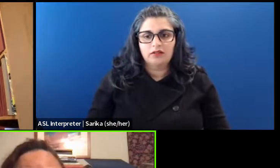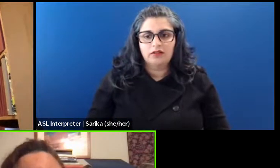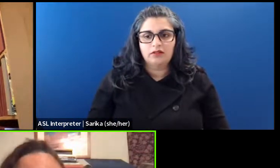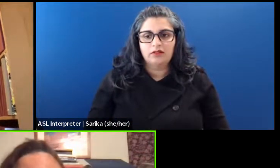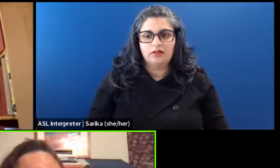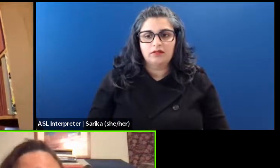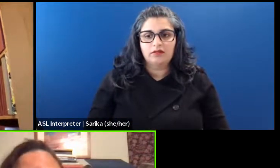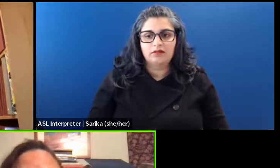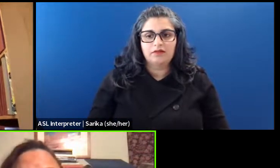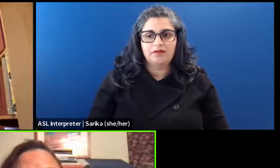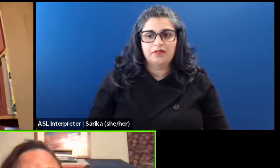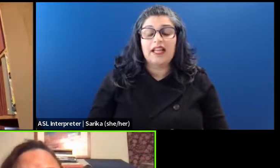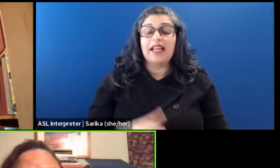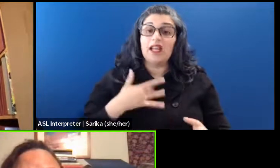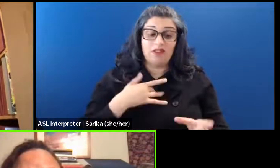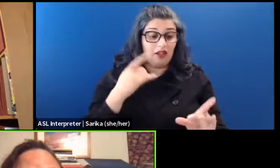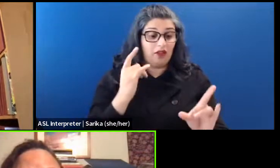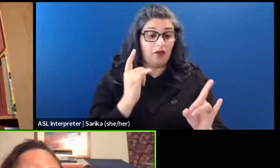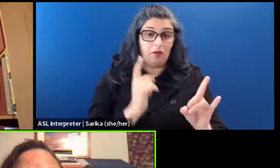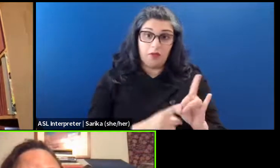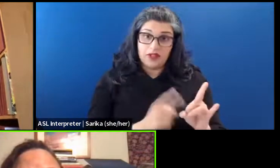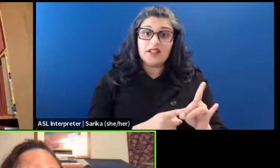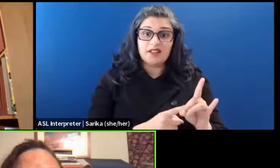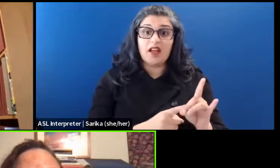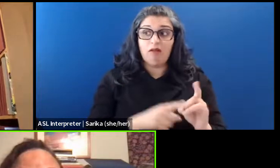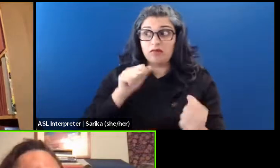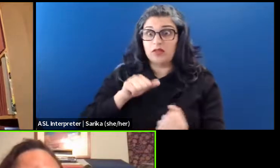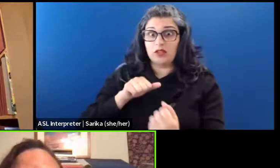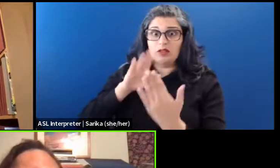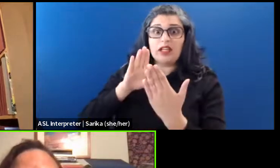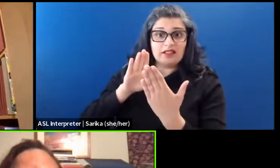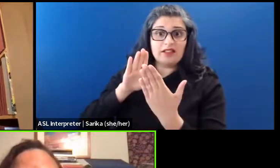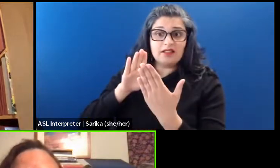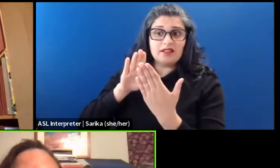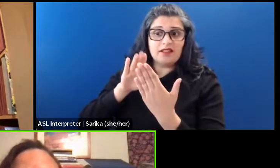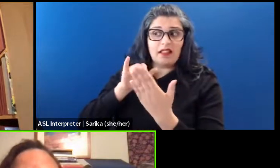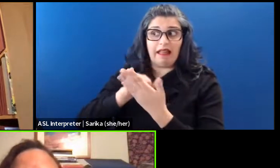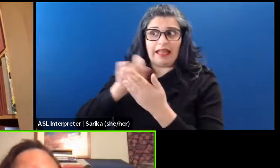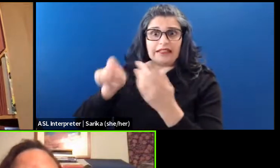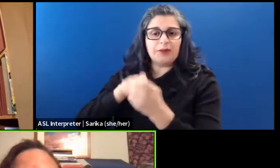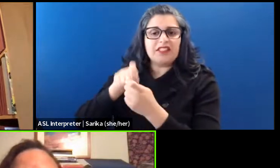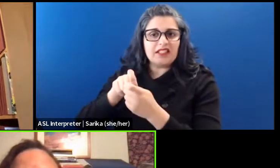Buddhism addresses in a particular way.